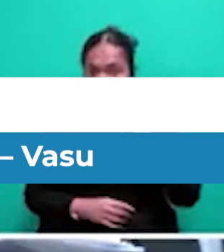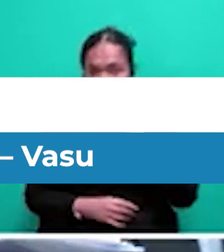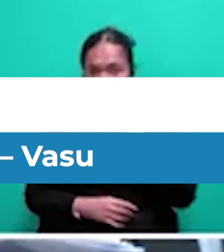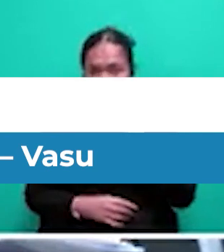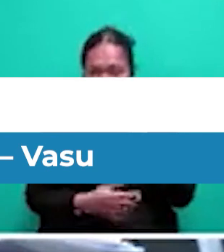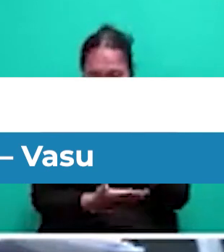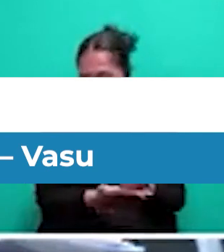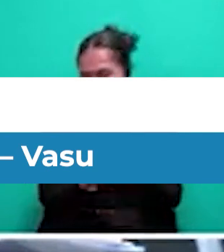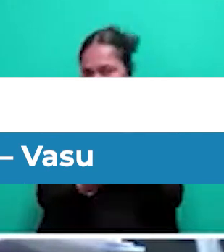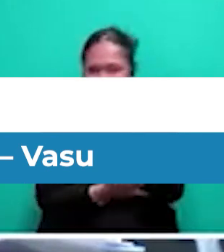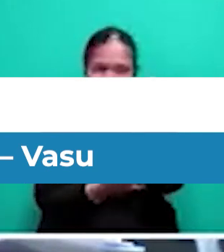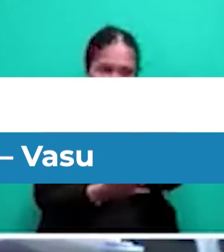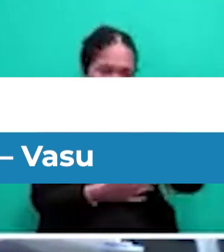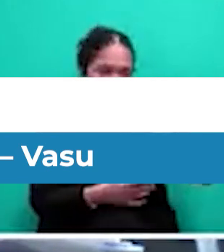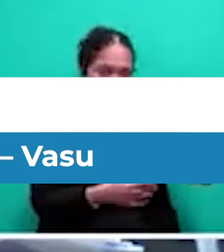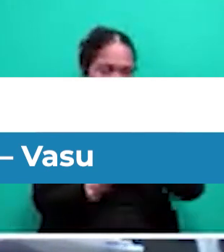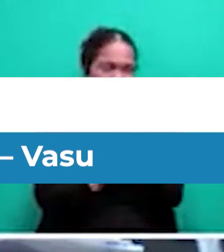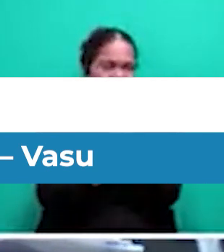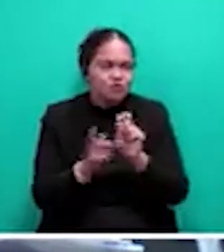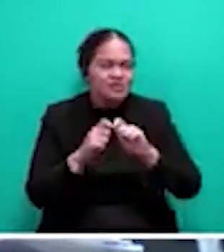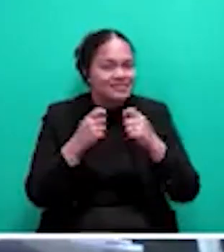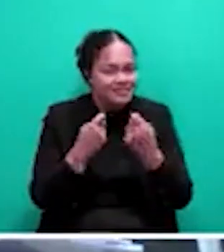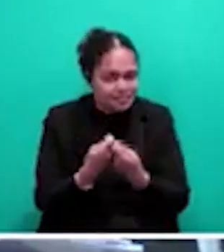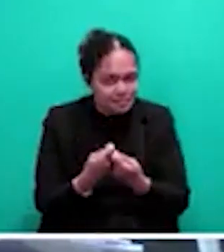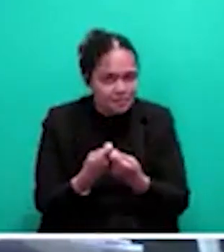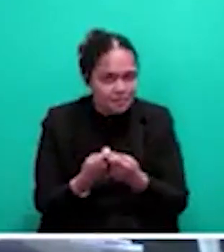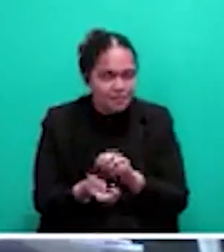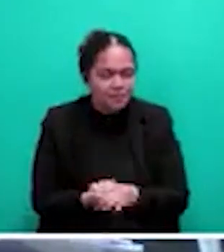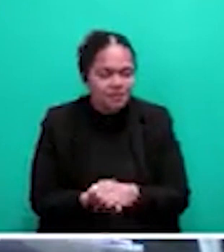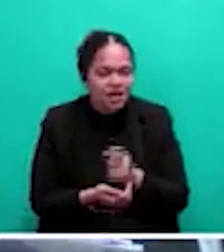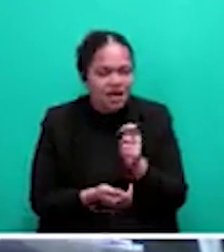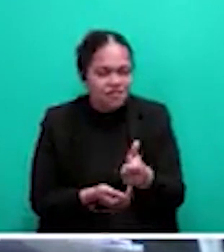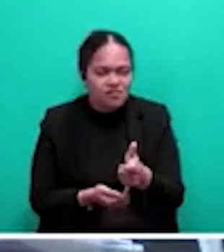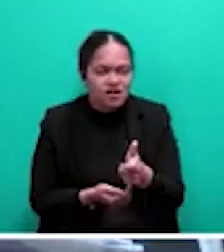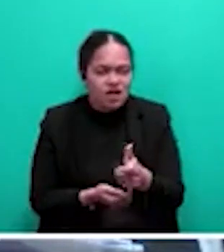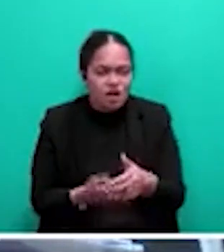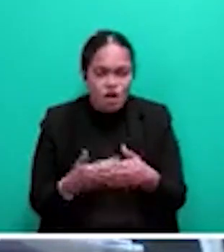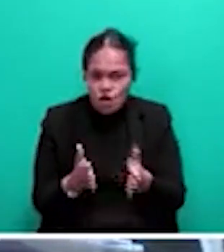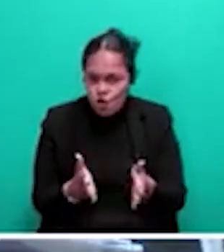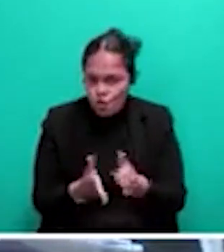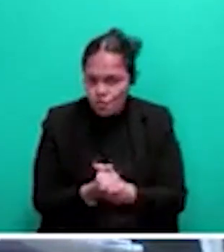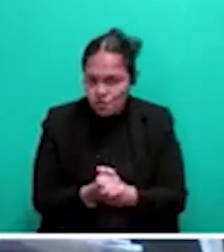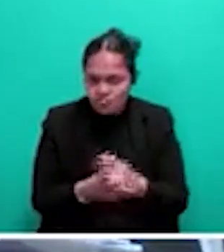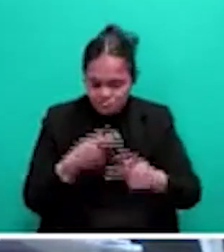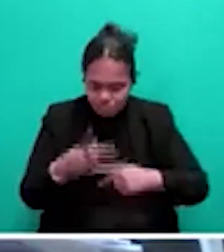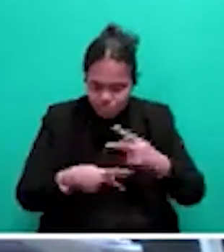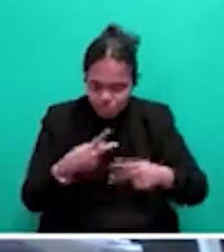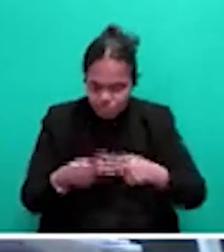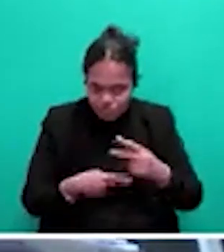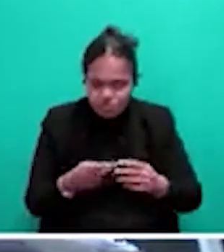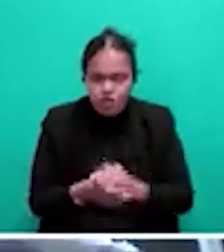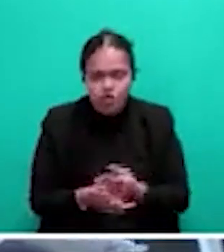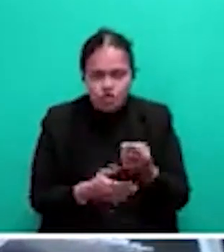a 7-member review team after an open, competitive process